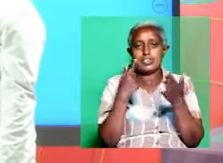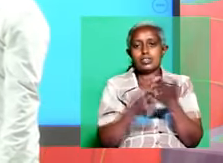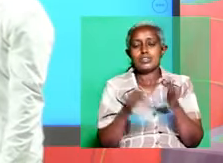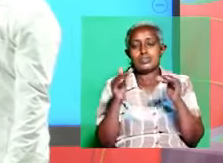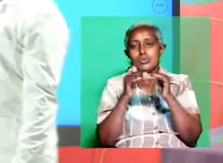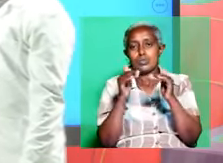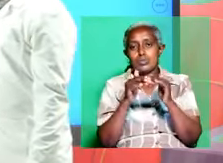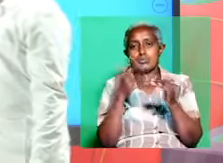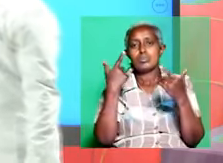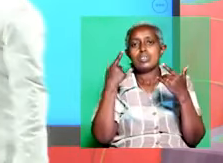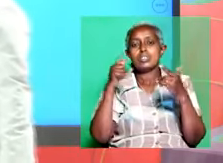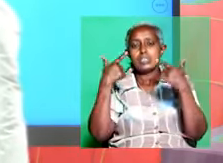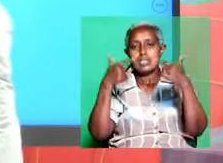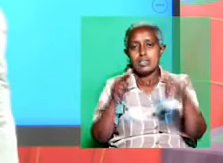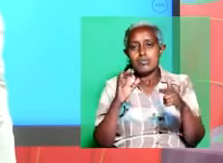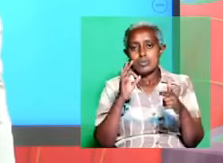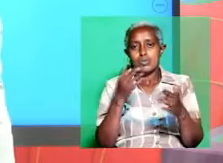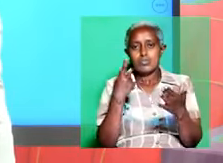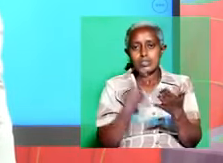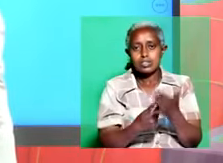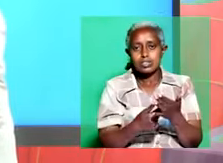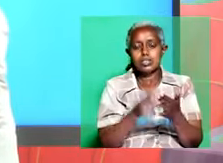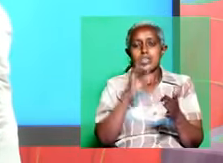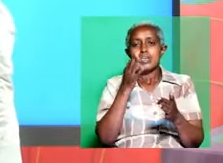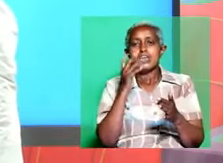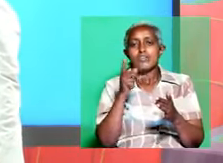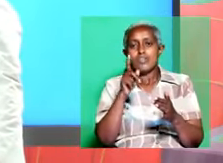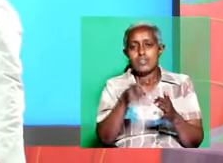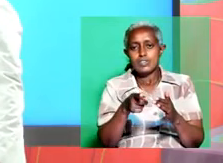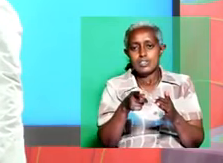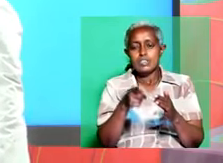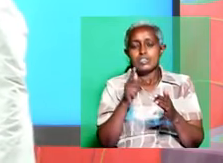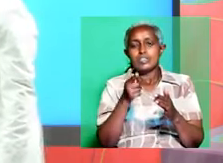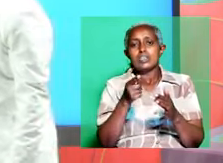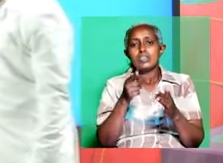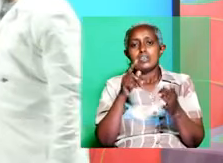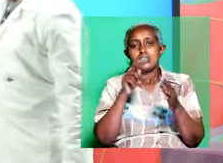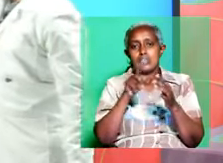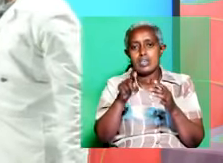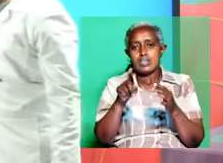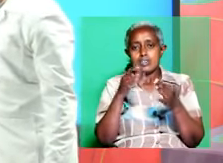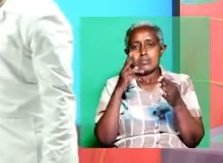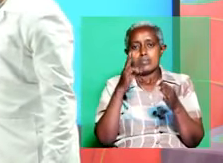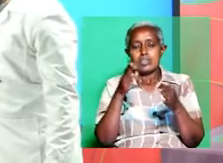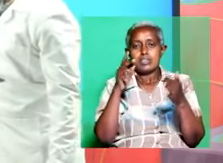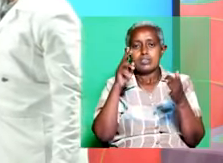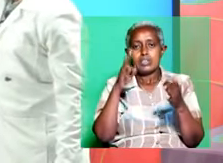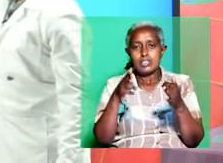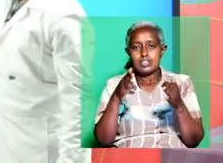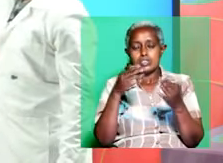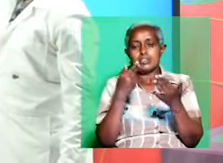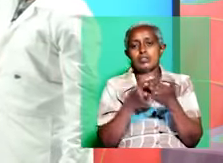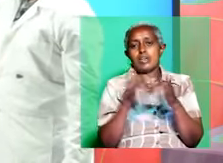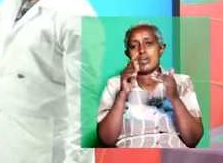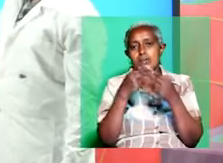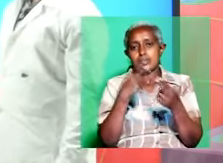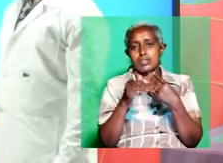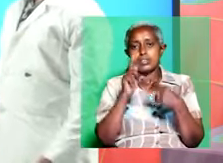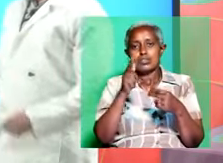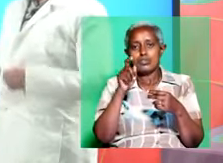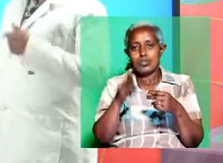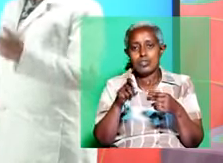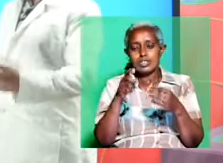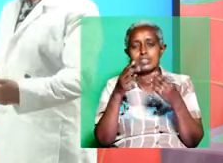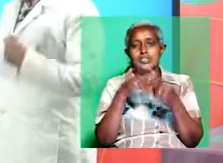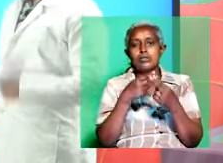this, the limit of this f of g at x plus h, that's this one, f of x plus h times g of x